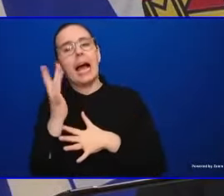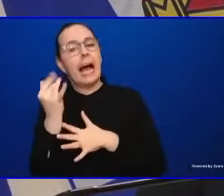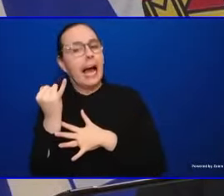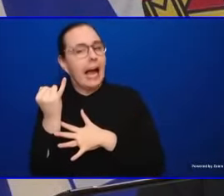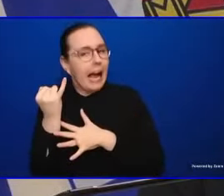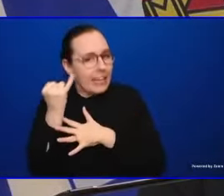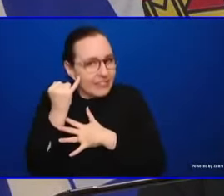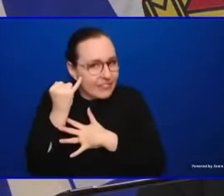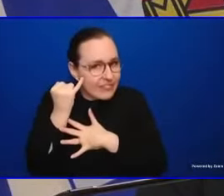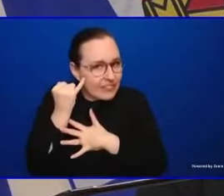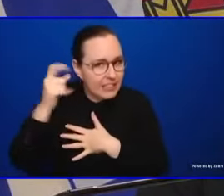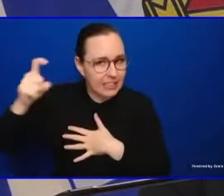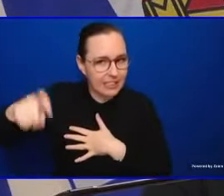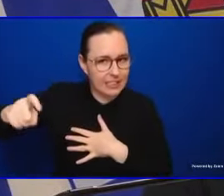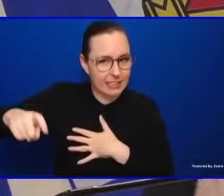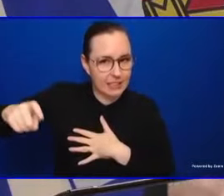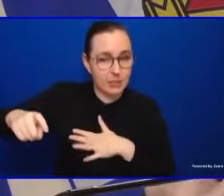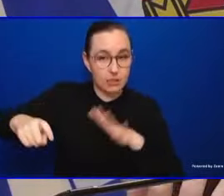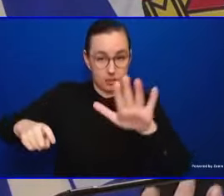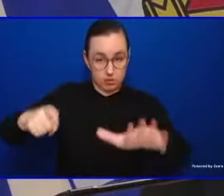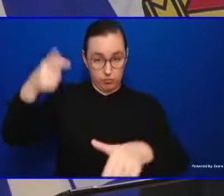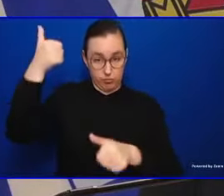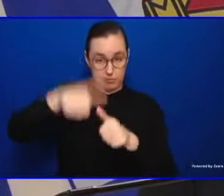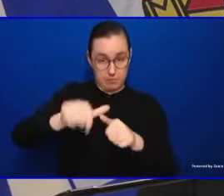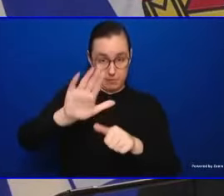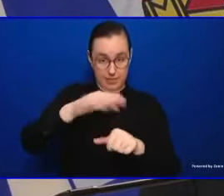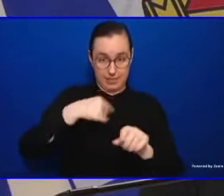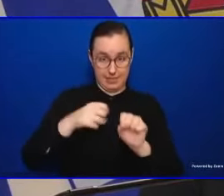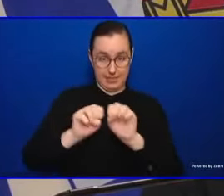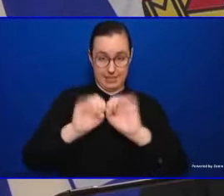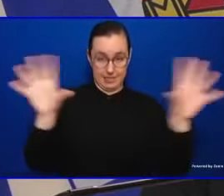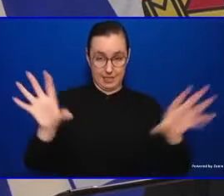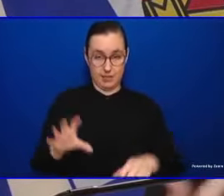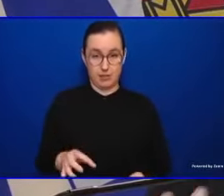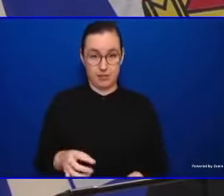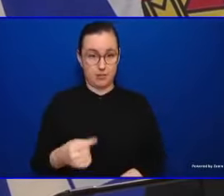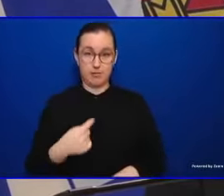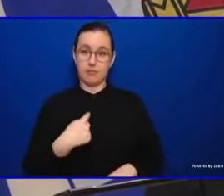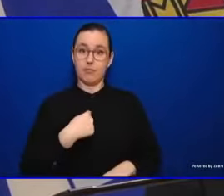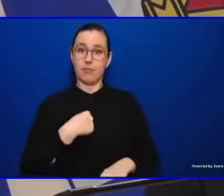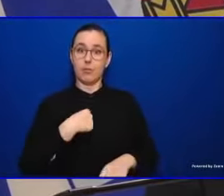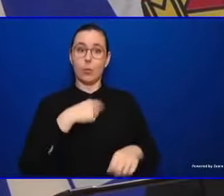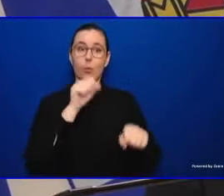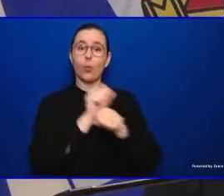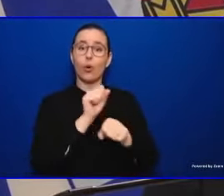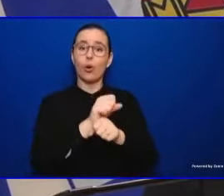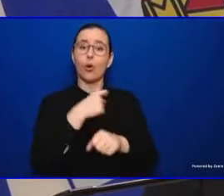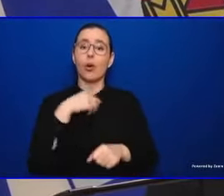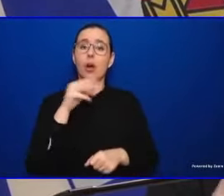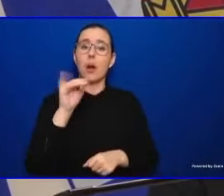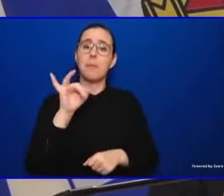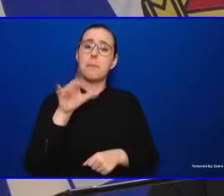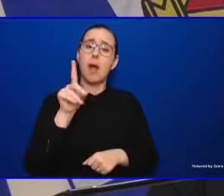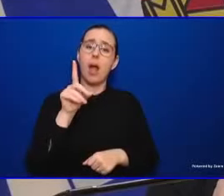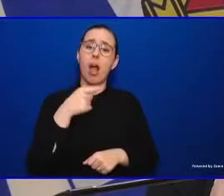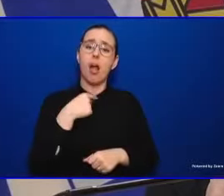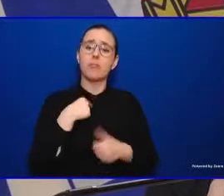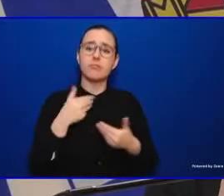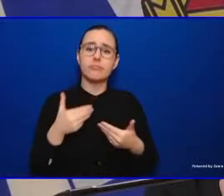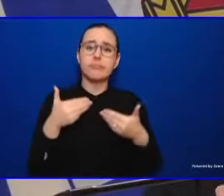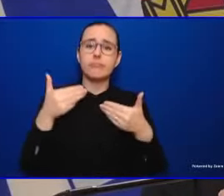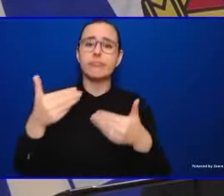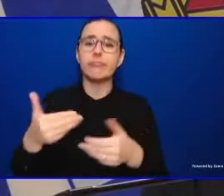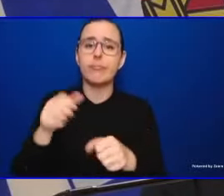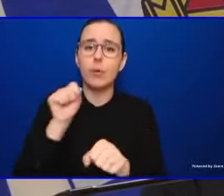of COVID working on a cancer ward. They would work probably with COVID patients, for example. So those are things that we